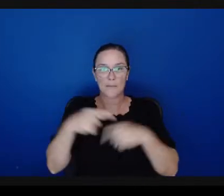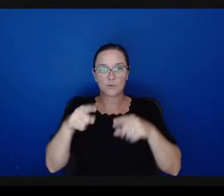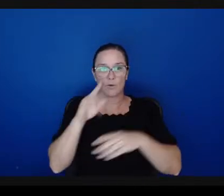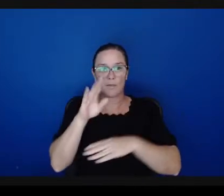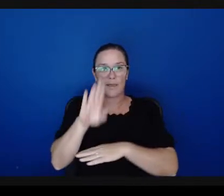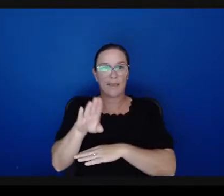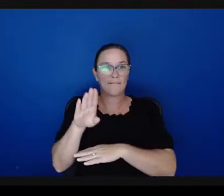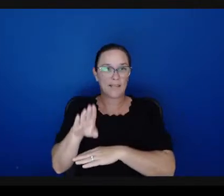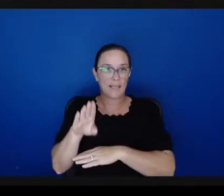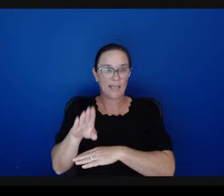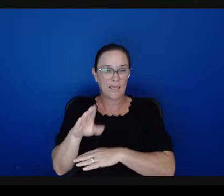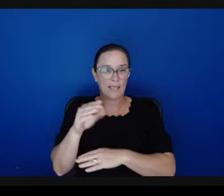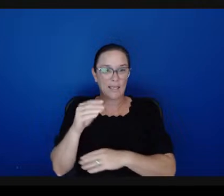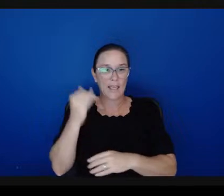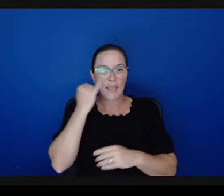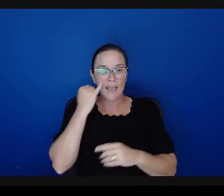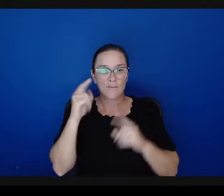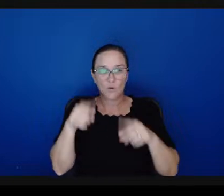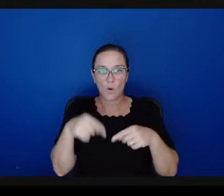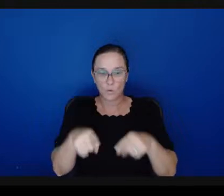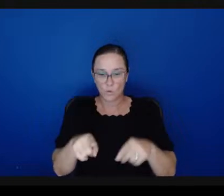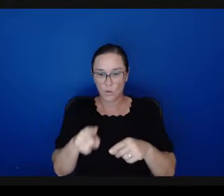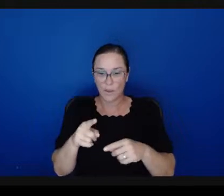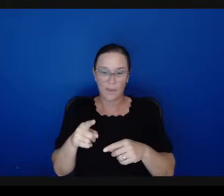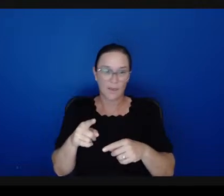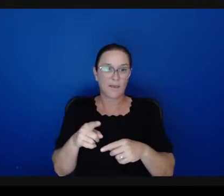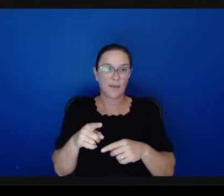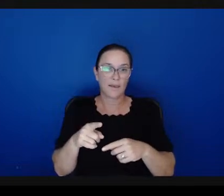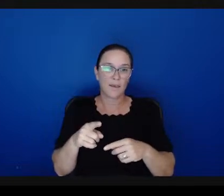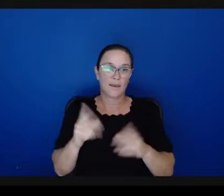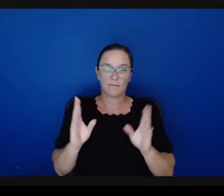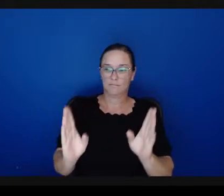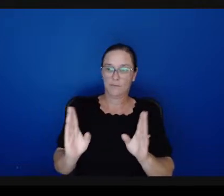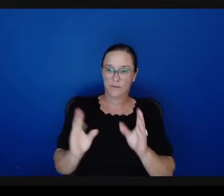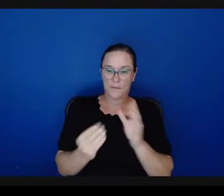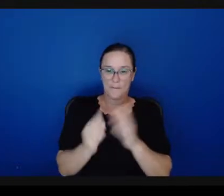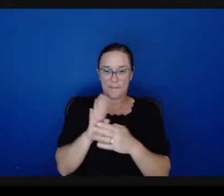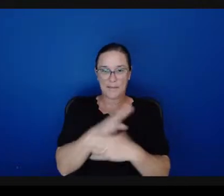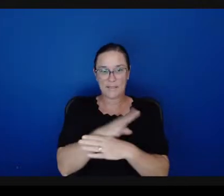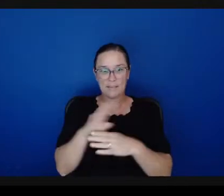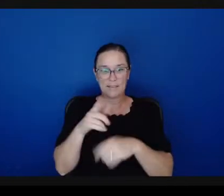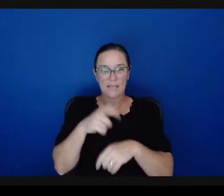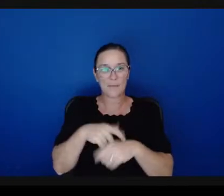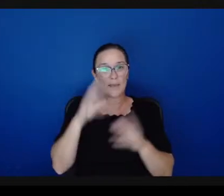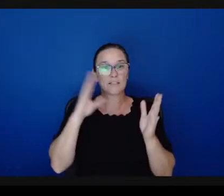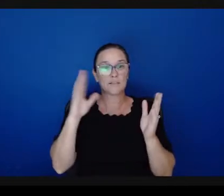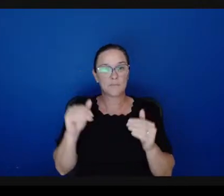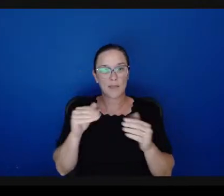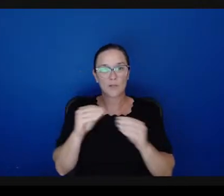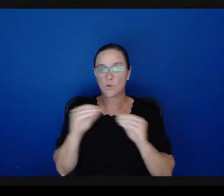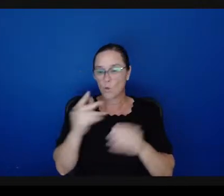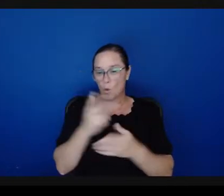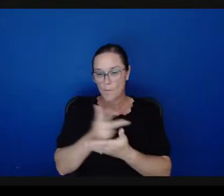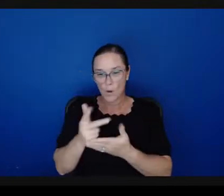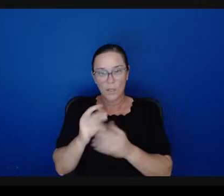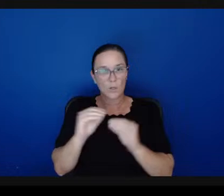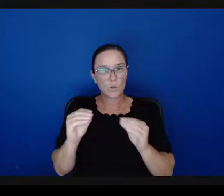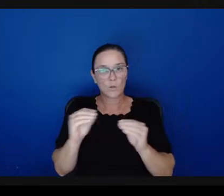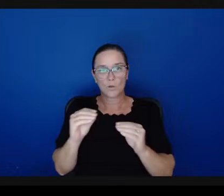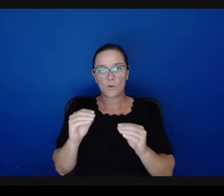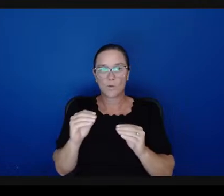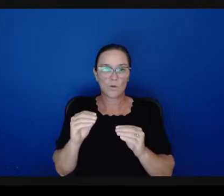right? Every And time. if you go there in peak hours, expect no parking. Expect Right. it to be busy. Expect it to be crowded because it's going